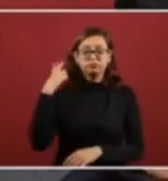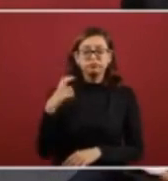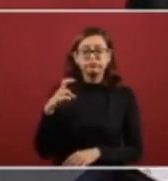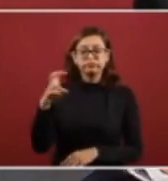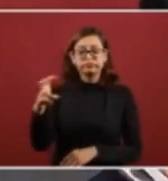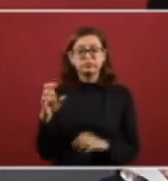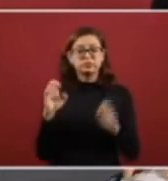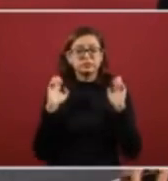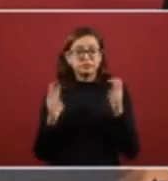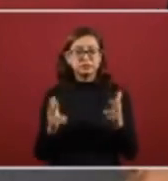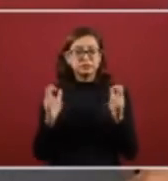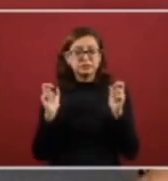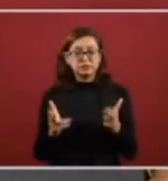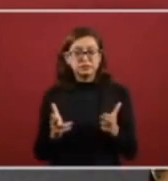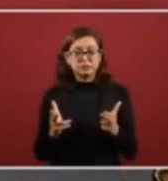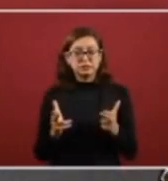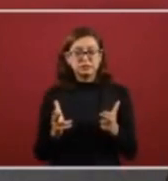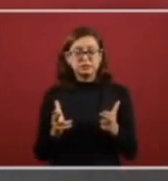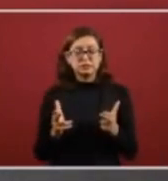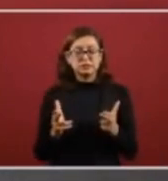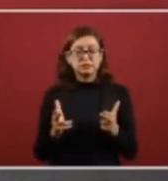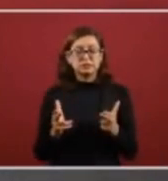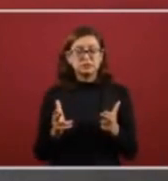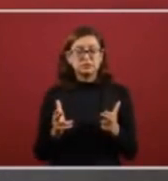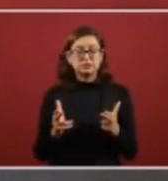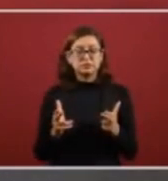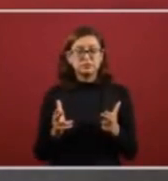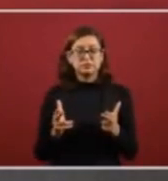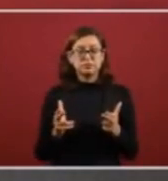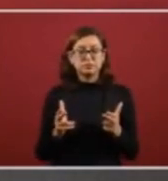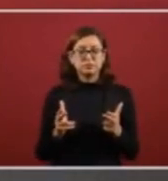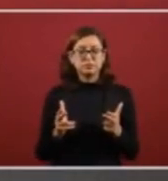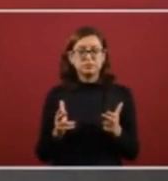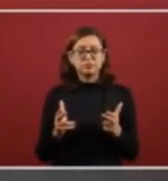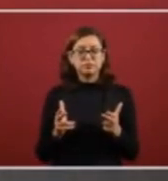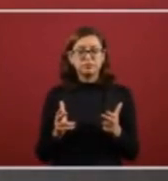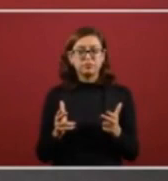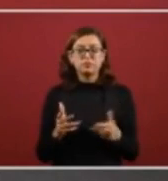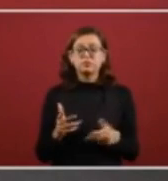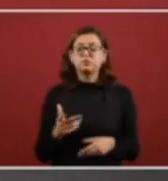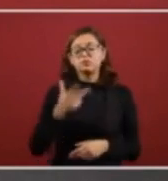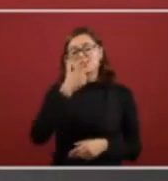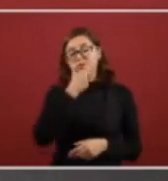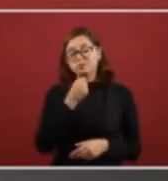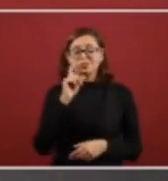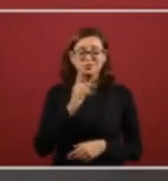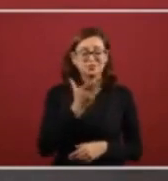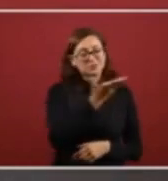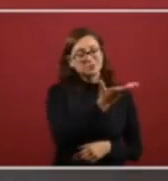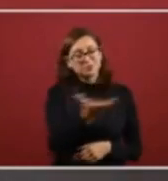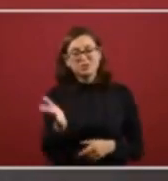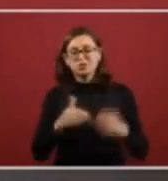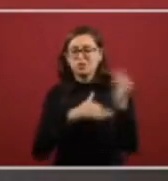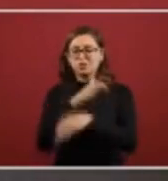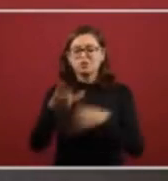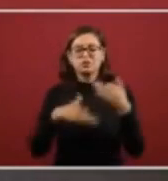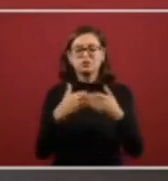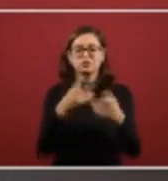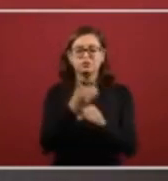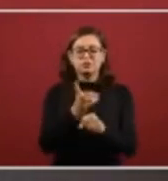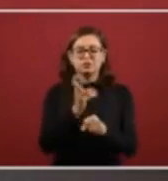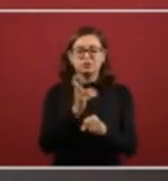I'm going on a trip to Chiapas for a meeting, and everyone's invited.